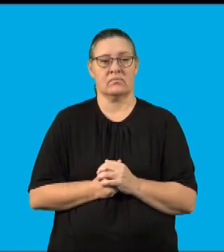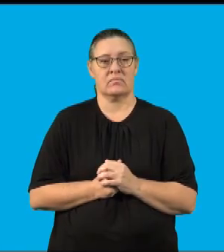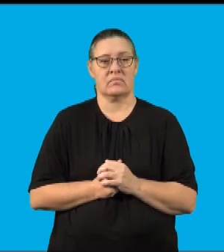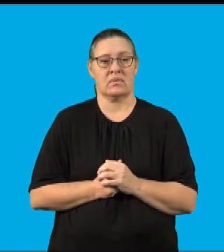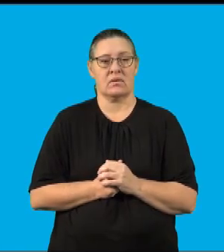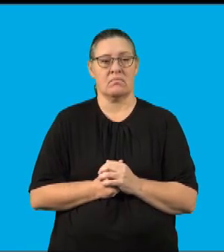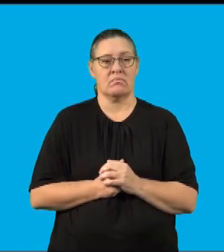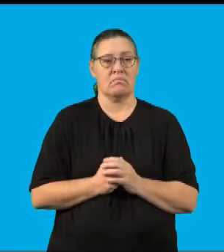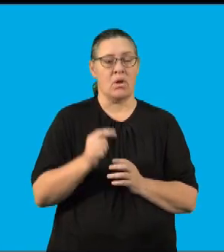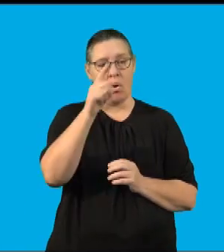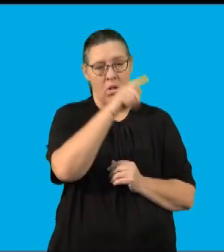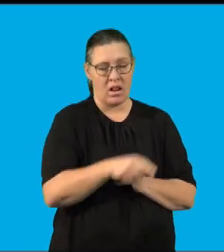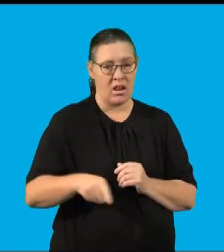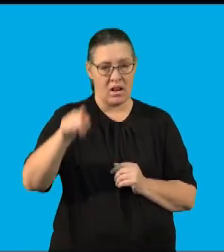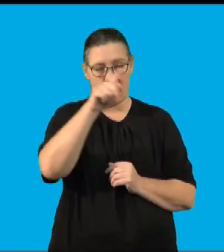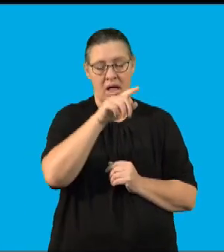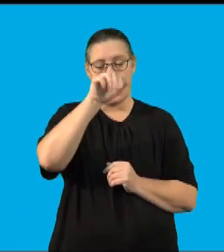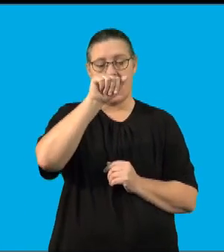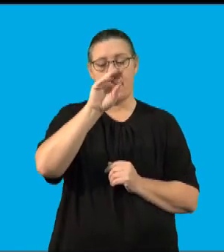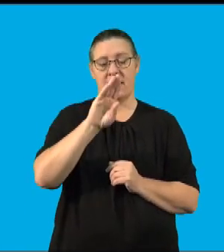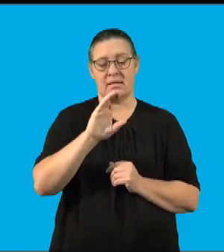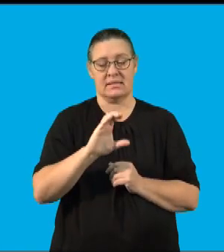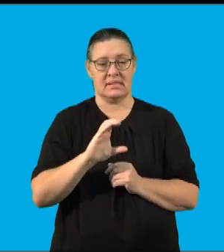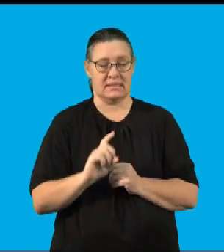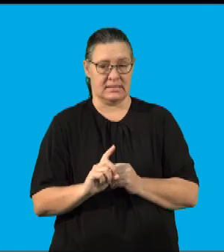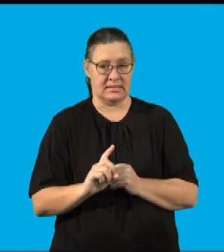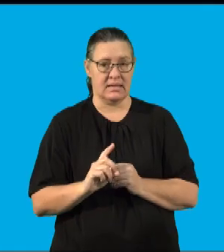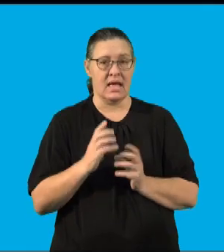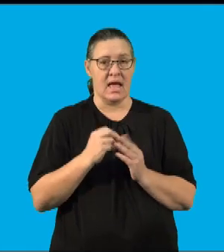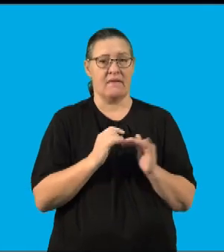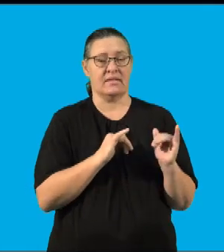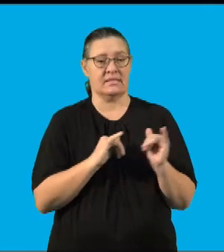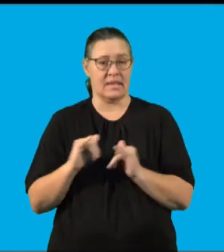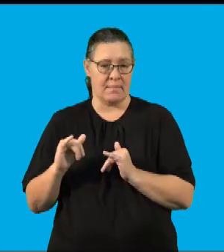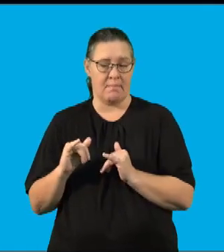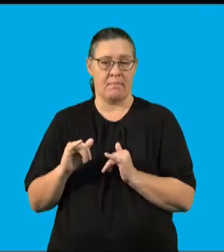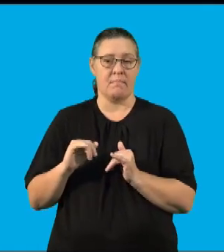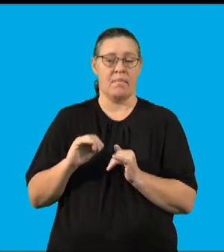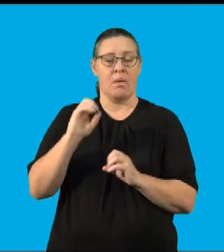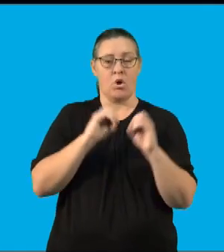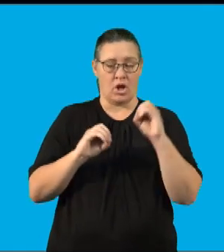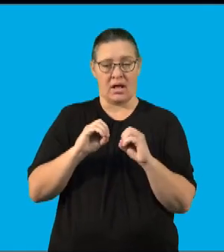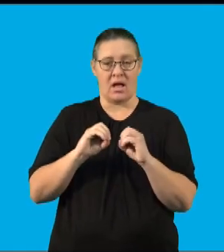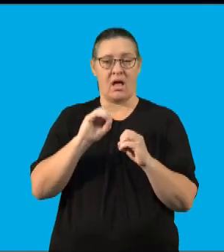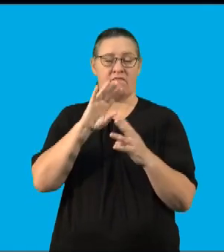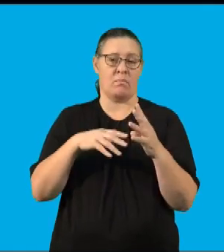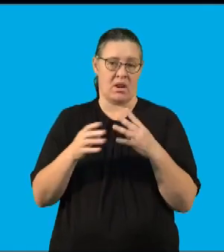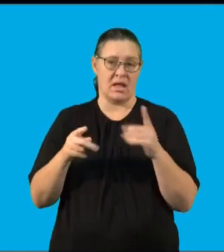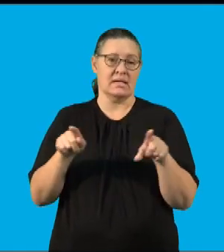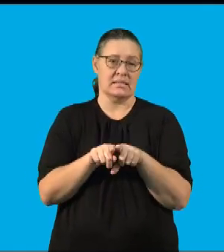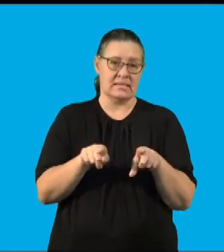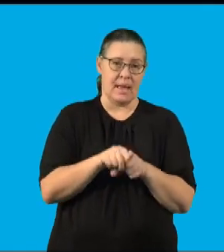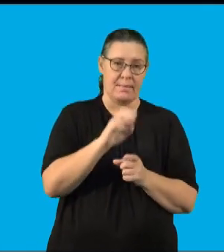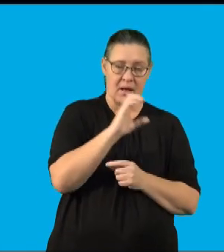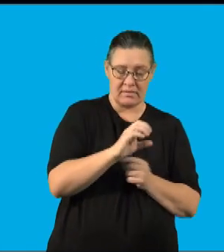So if they are isomers, that means all of these compounds, A, B, C, and D, they all have the same molecular formula. So they have the same number